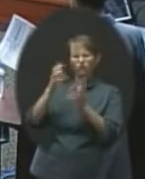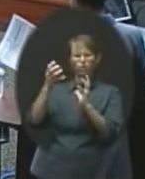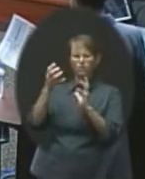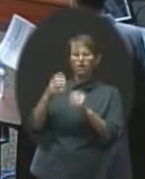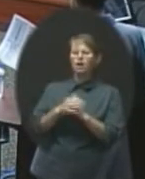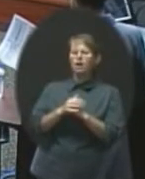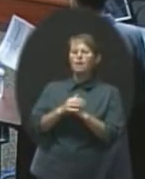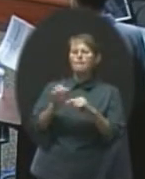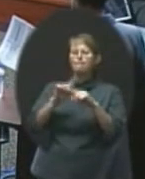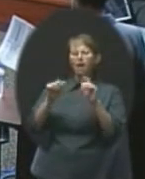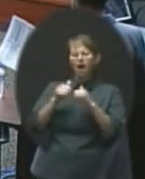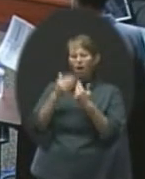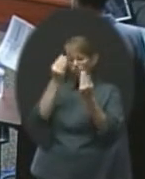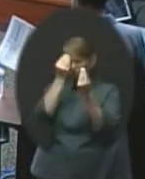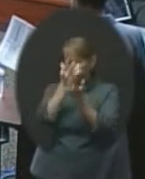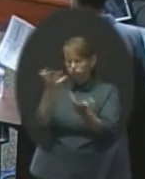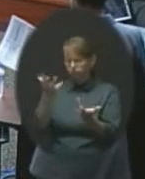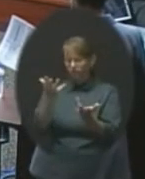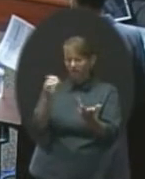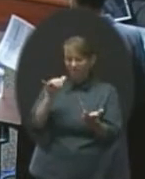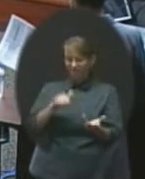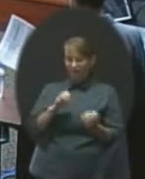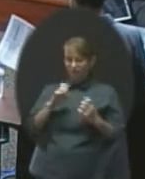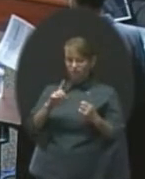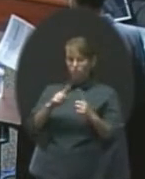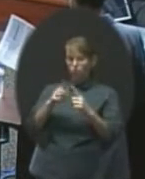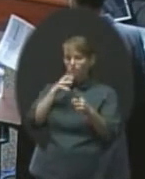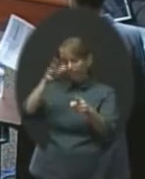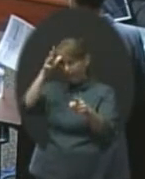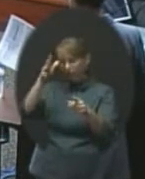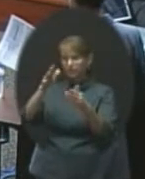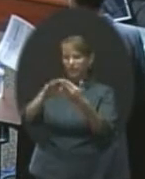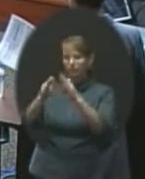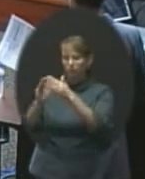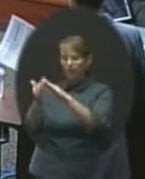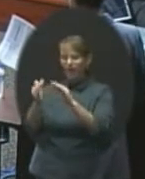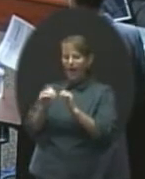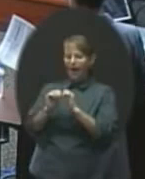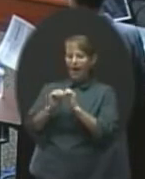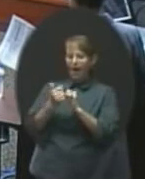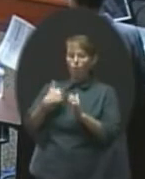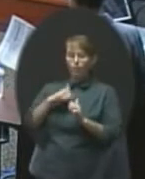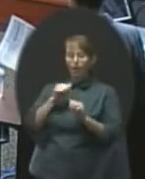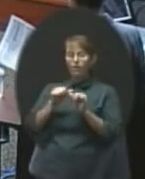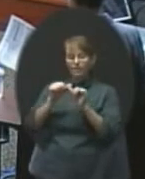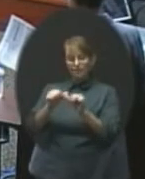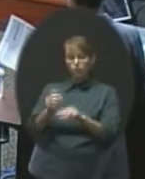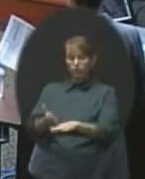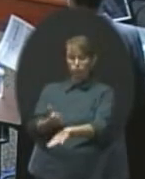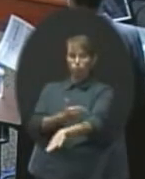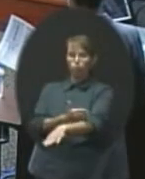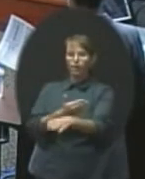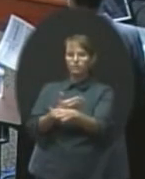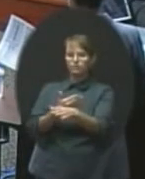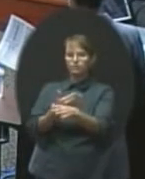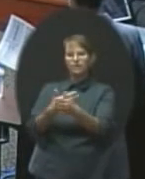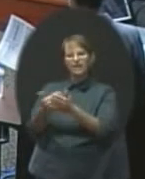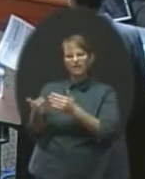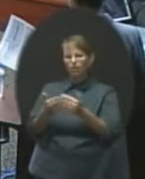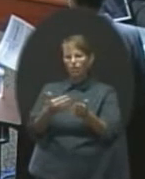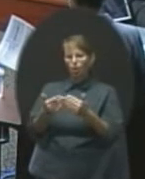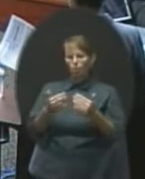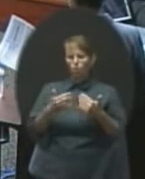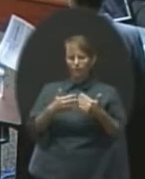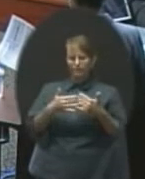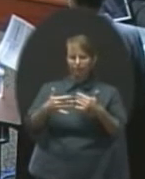education to our parents and to the community about how we are continuing to progress, even though I'd almost say that this does